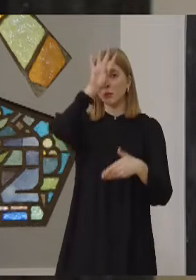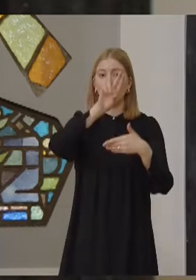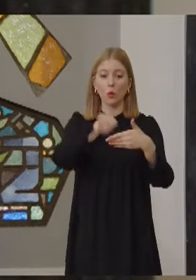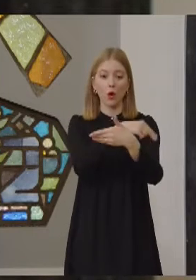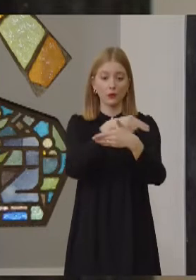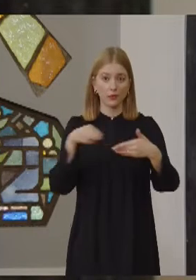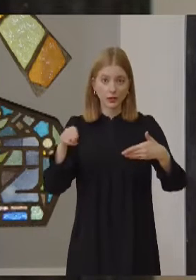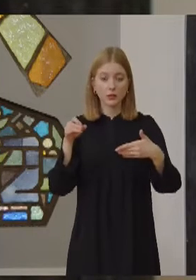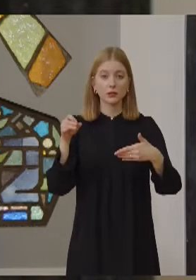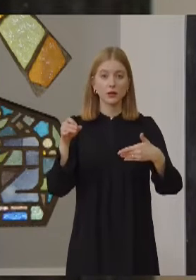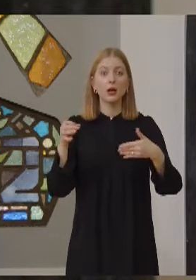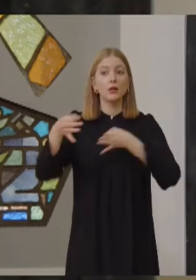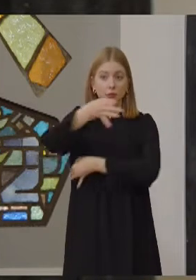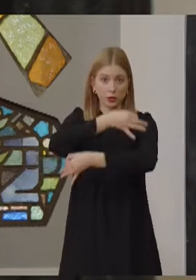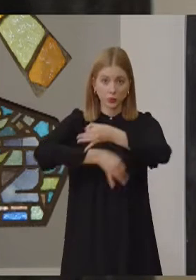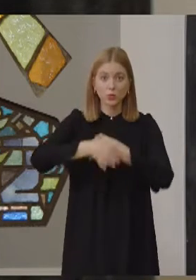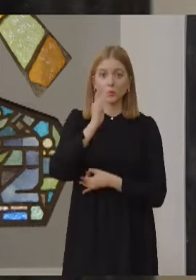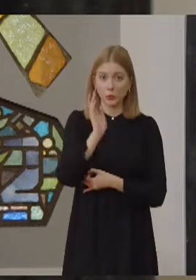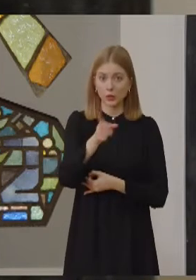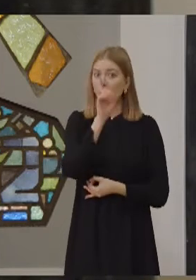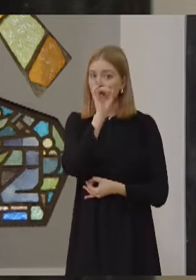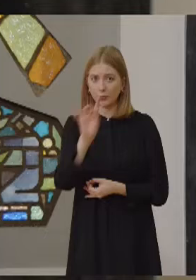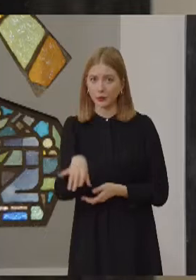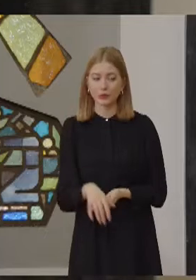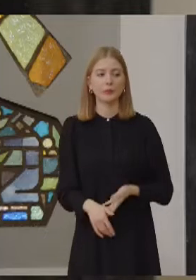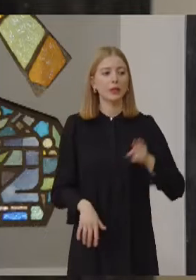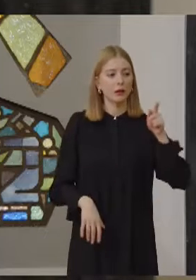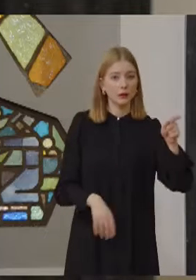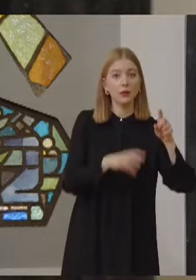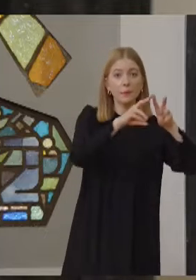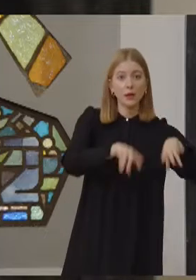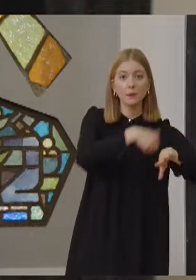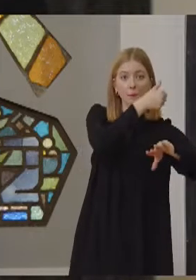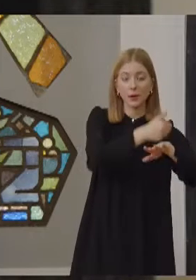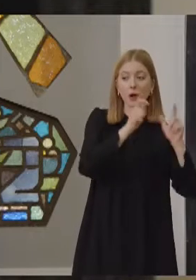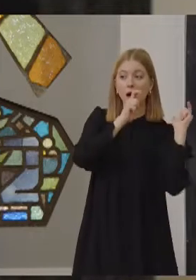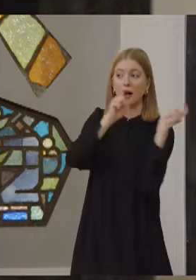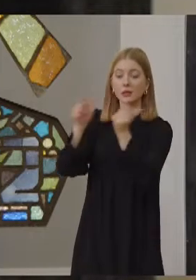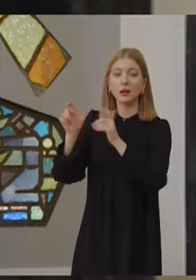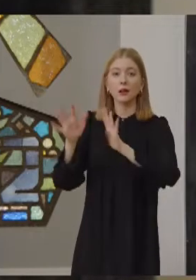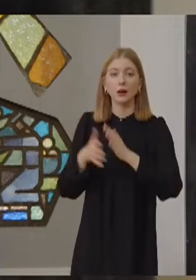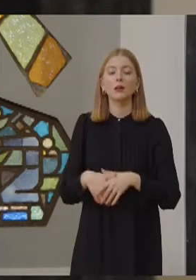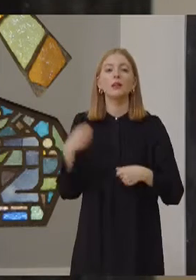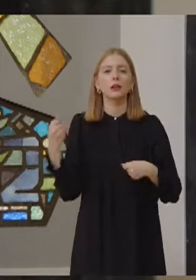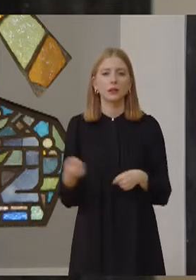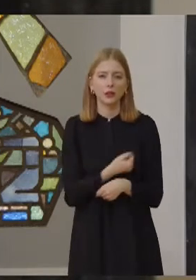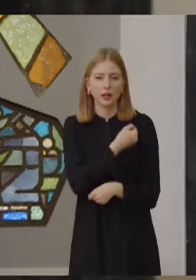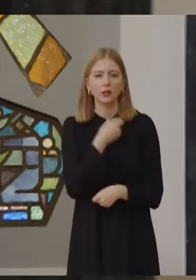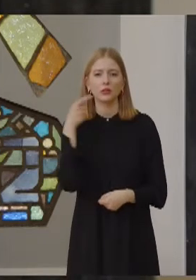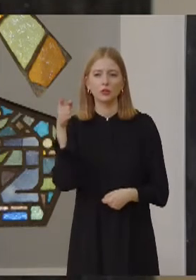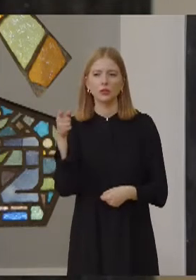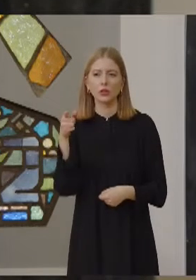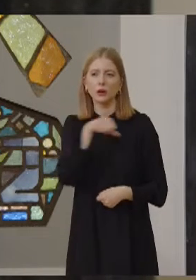the convention will be deliberated during this spring session? The Speaker of the Seimas said that we need not